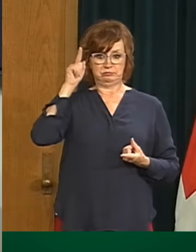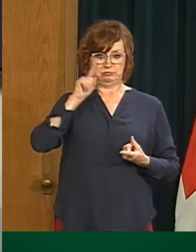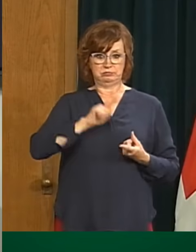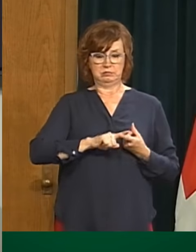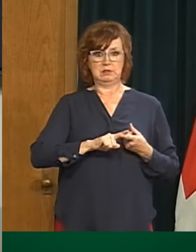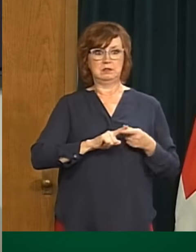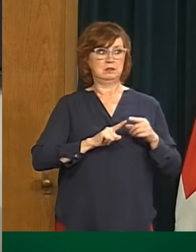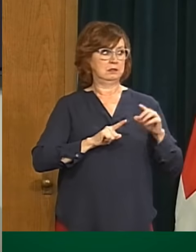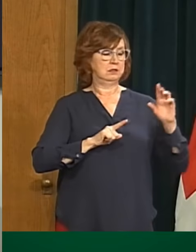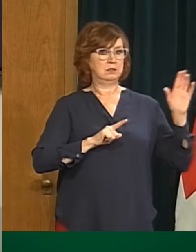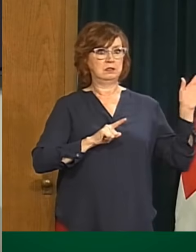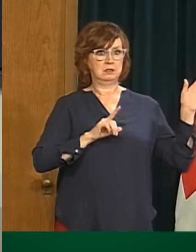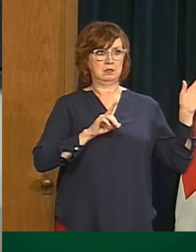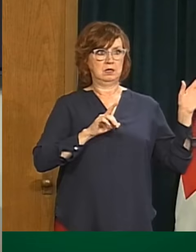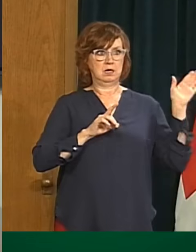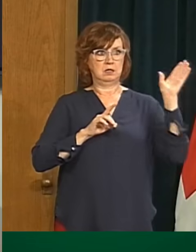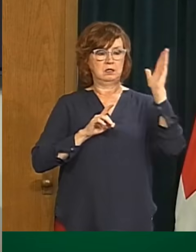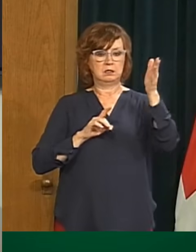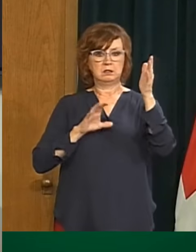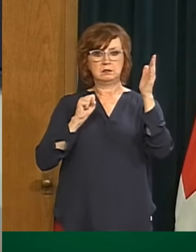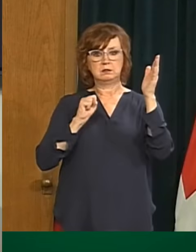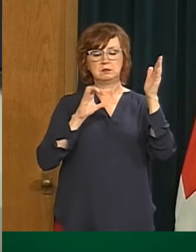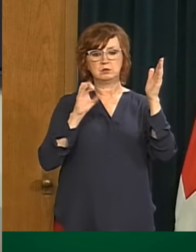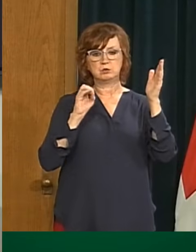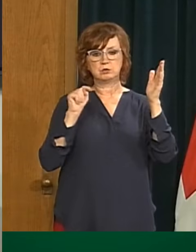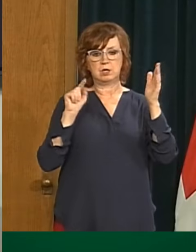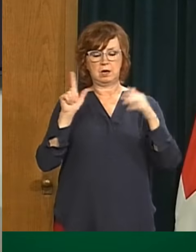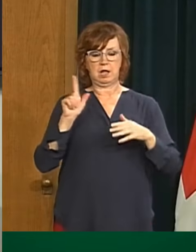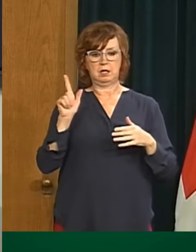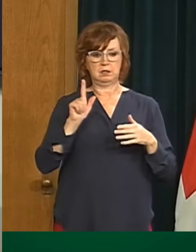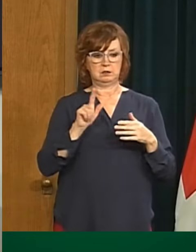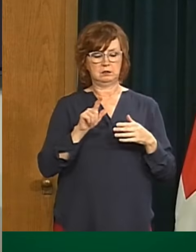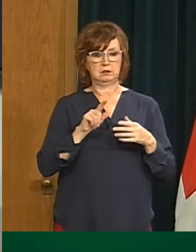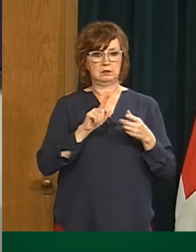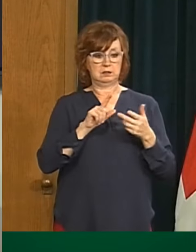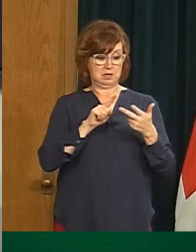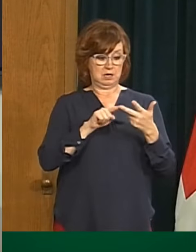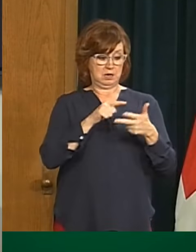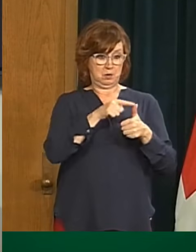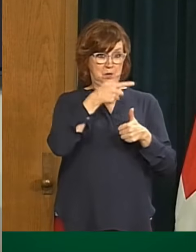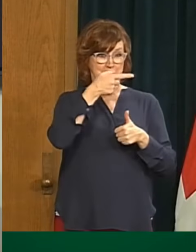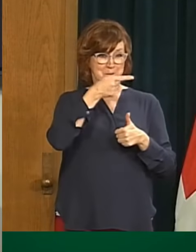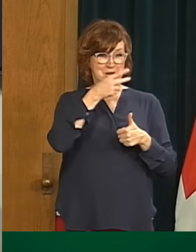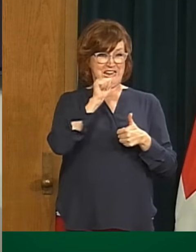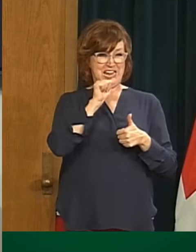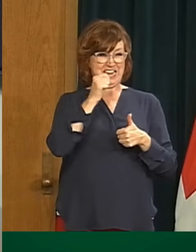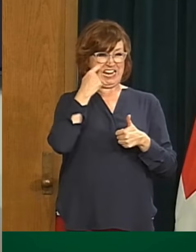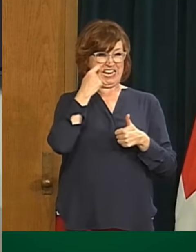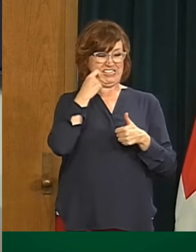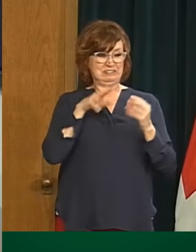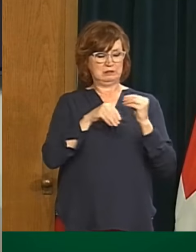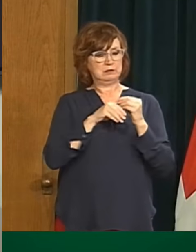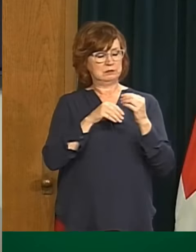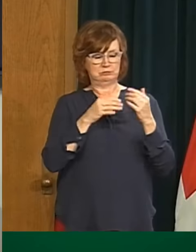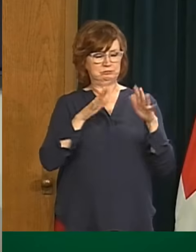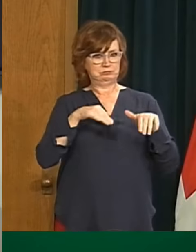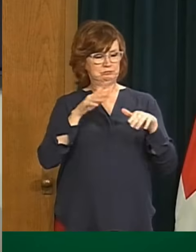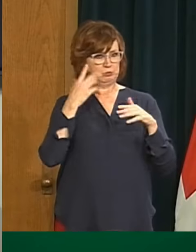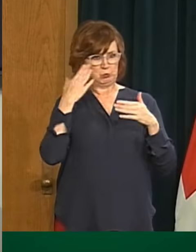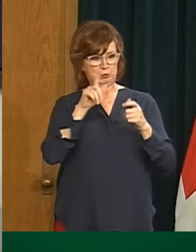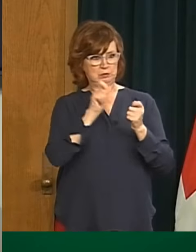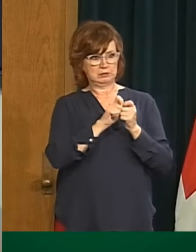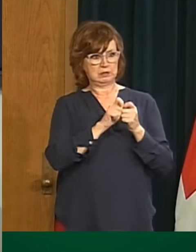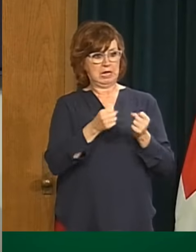and Guy, we don't know the total number yet, particularly as it relates to PA, because we're in the process of doing that case identification.